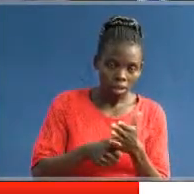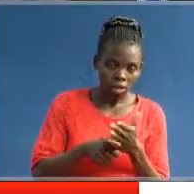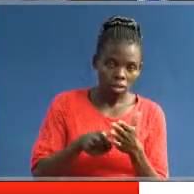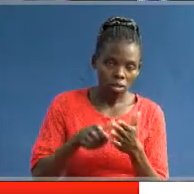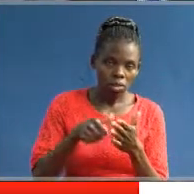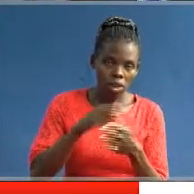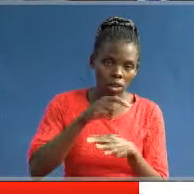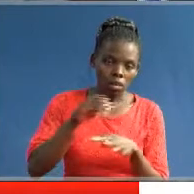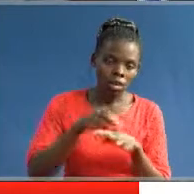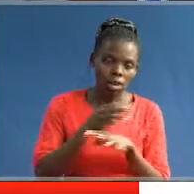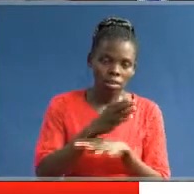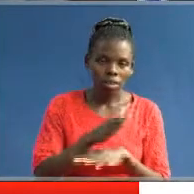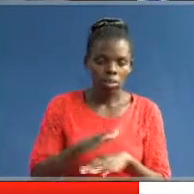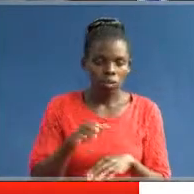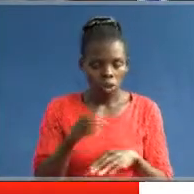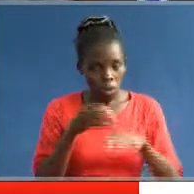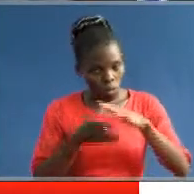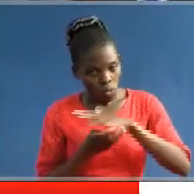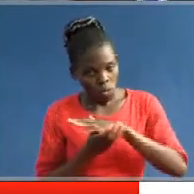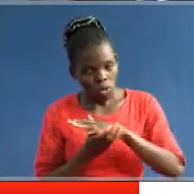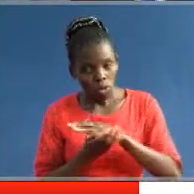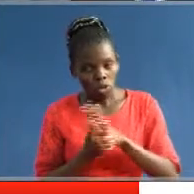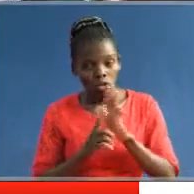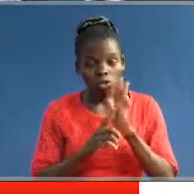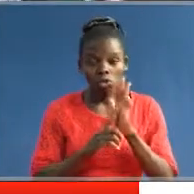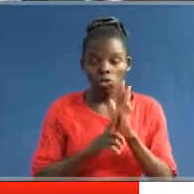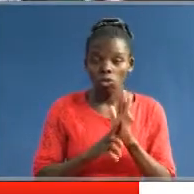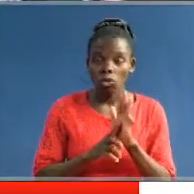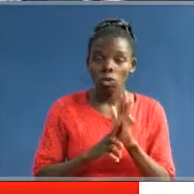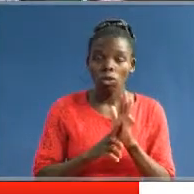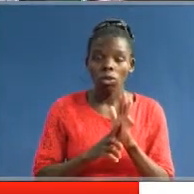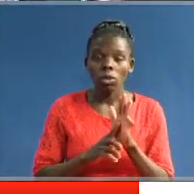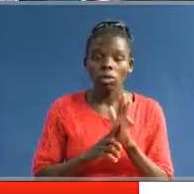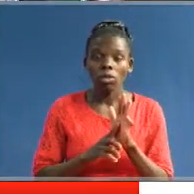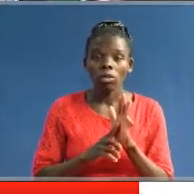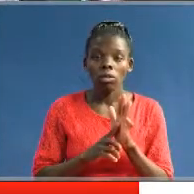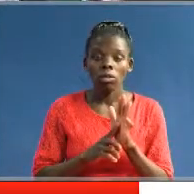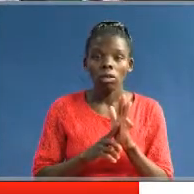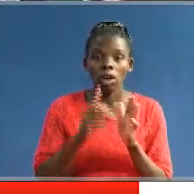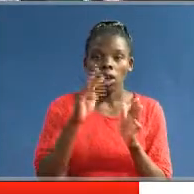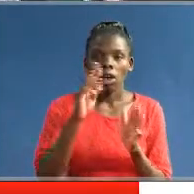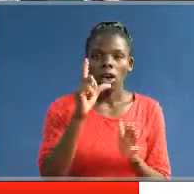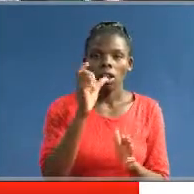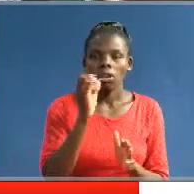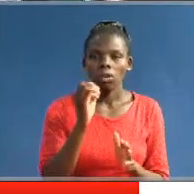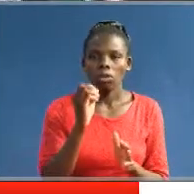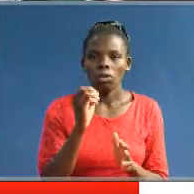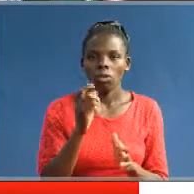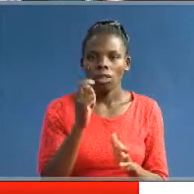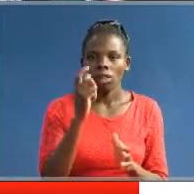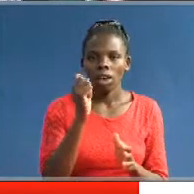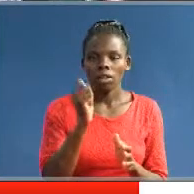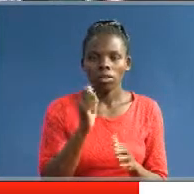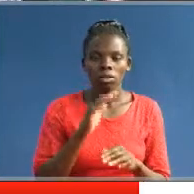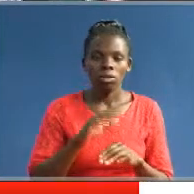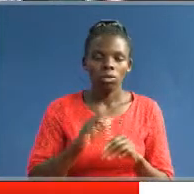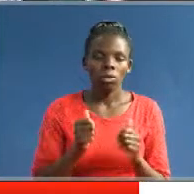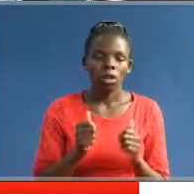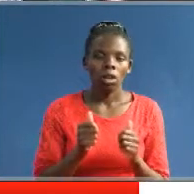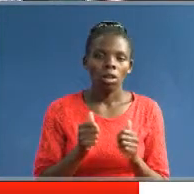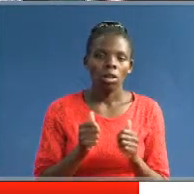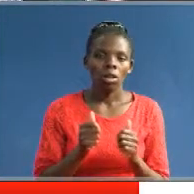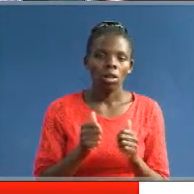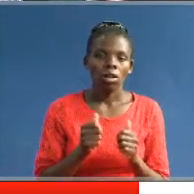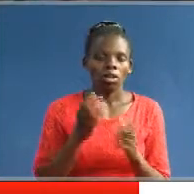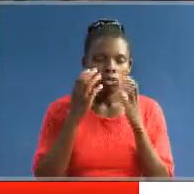Assembly today morning, clarifying that the former Isiolo Women Representative Tai Galgalo was tax compliant.